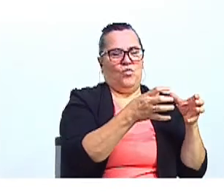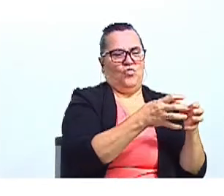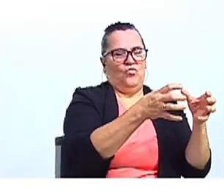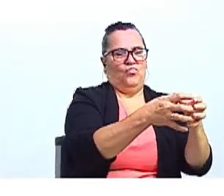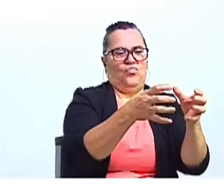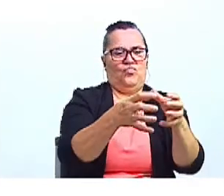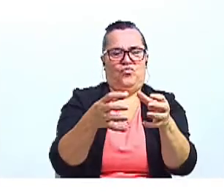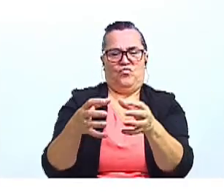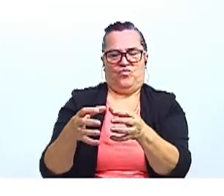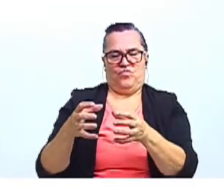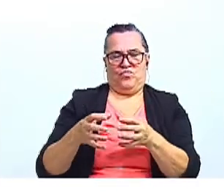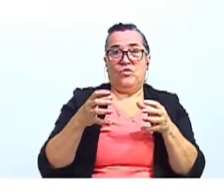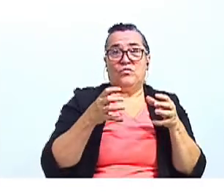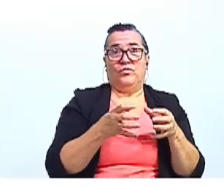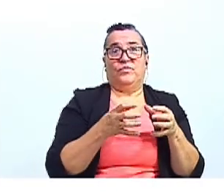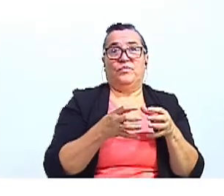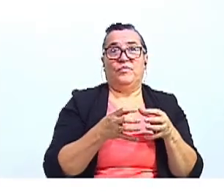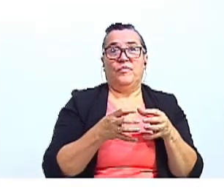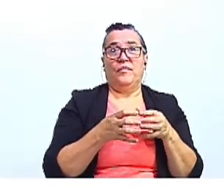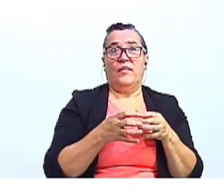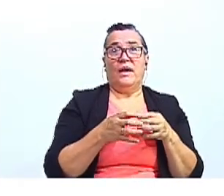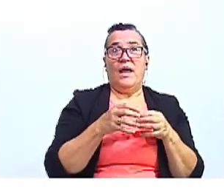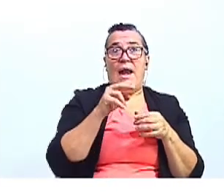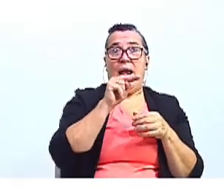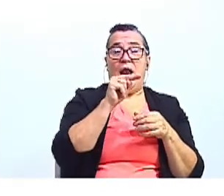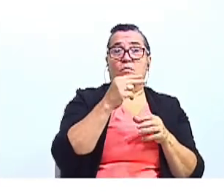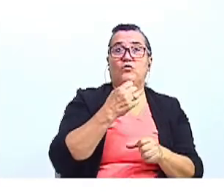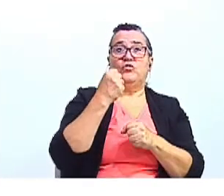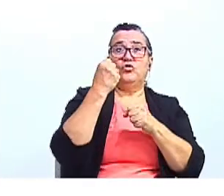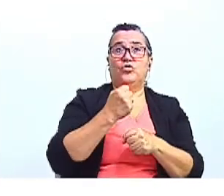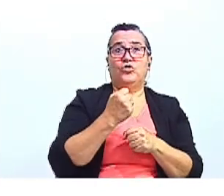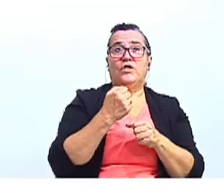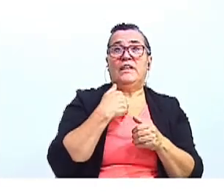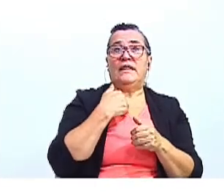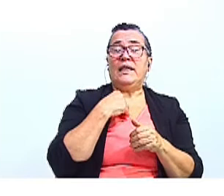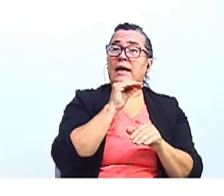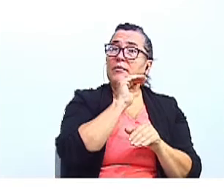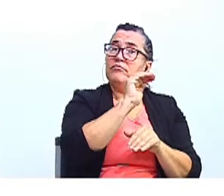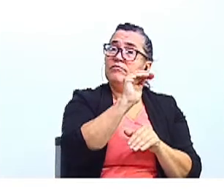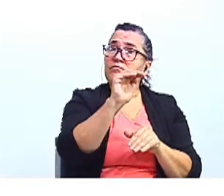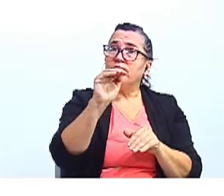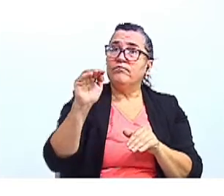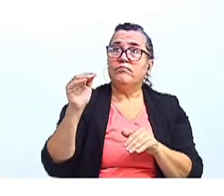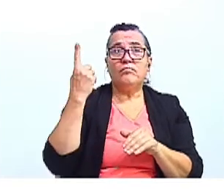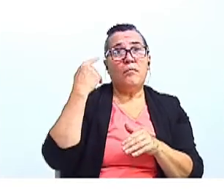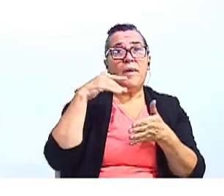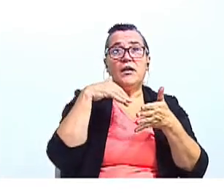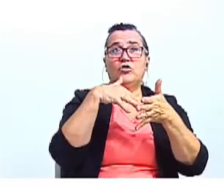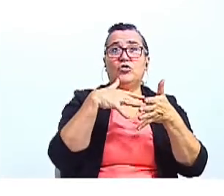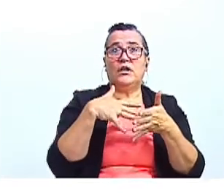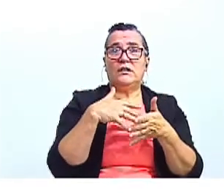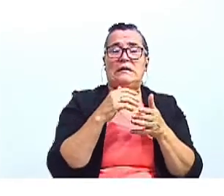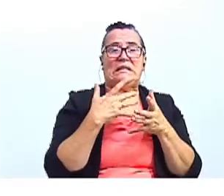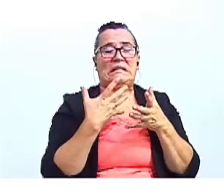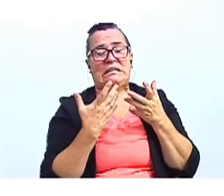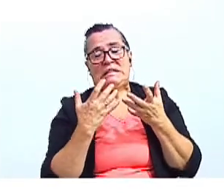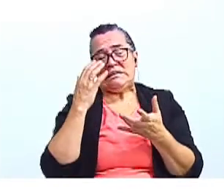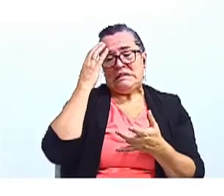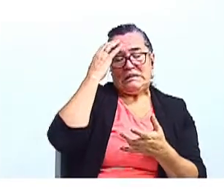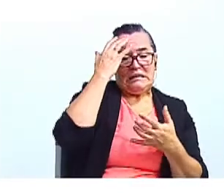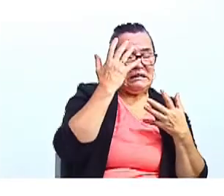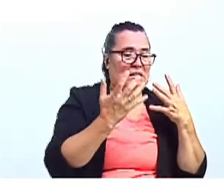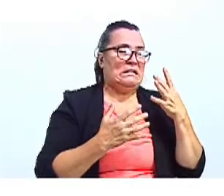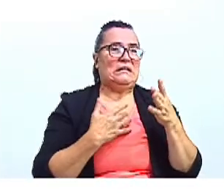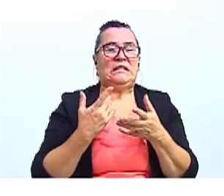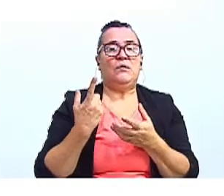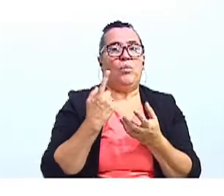says, the Nemours Foundation has the following advice for students who are dealing with being left